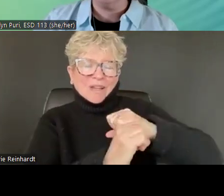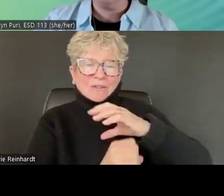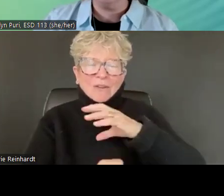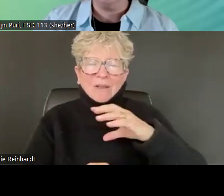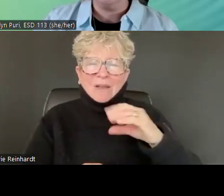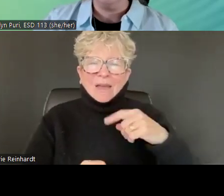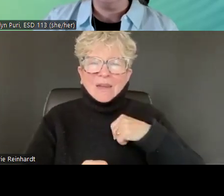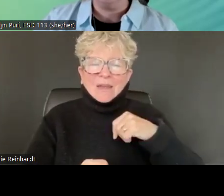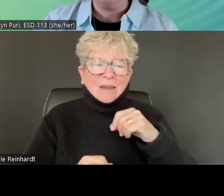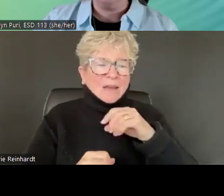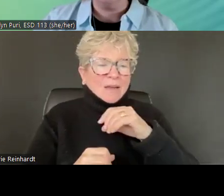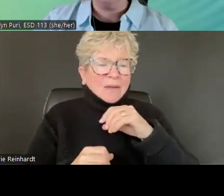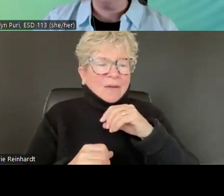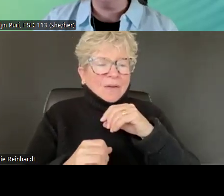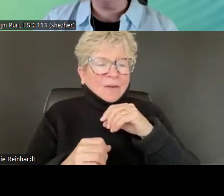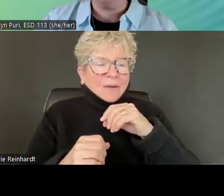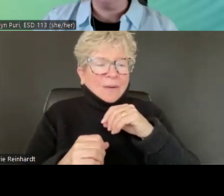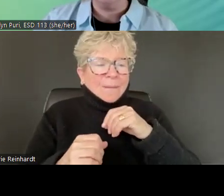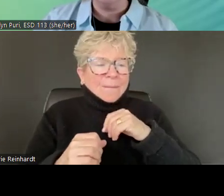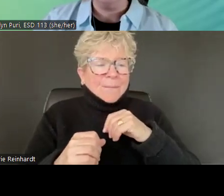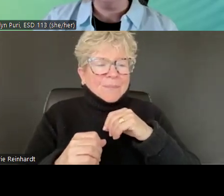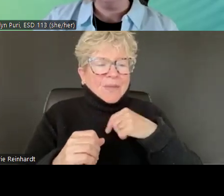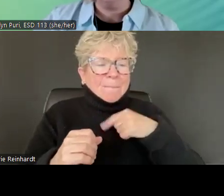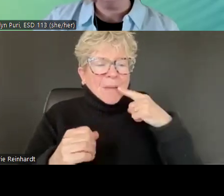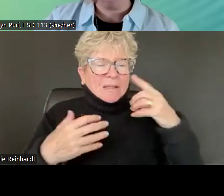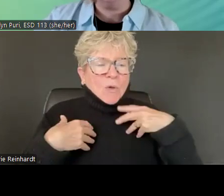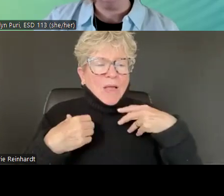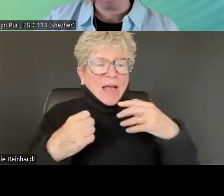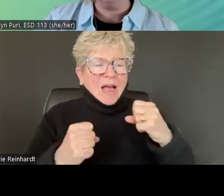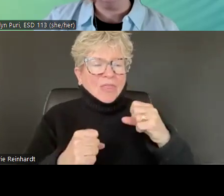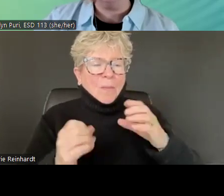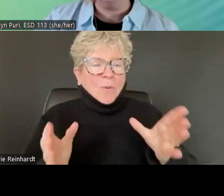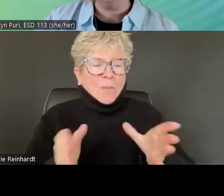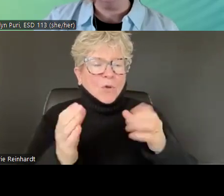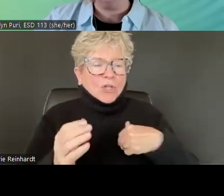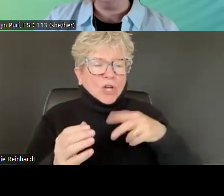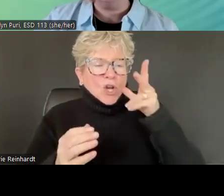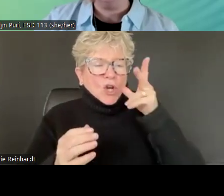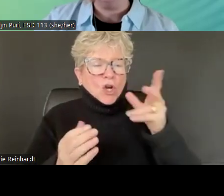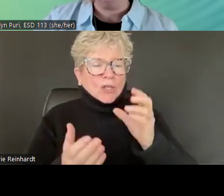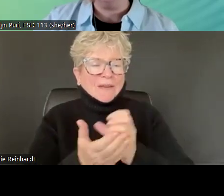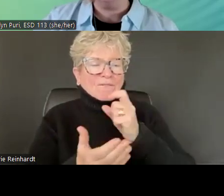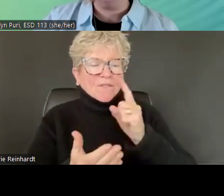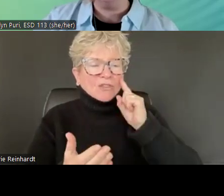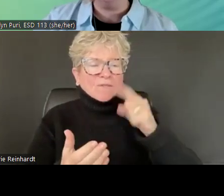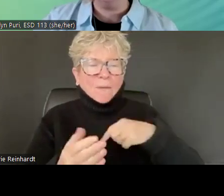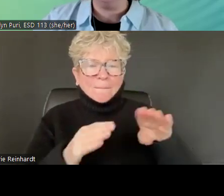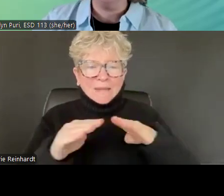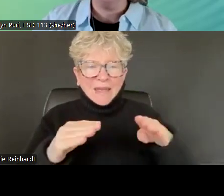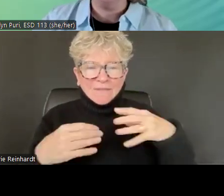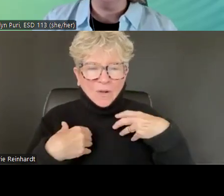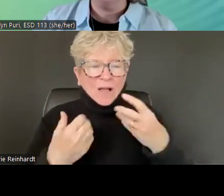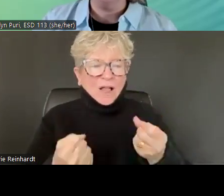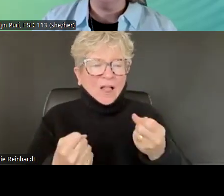early intervention for behavioral health needs, meaning substance use or misuse and mental health.